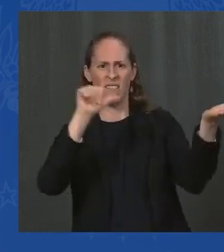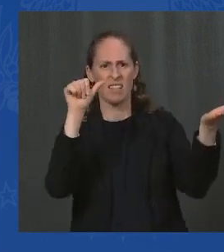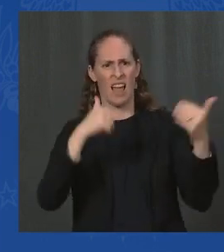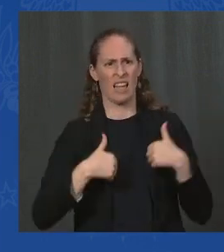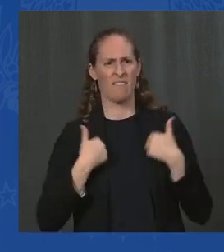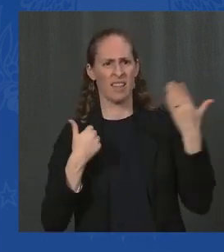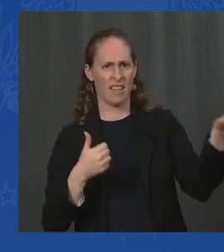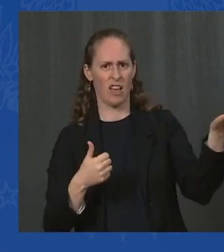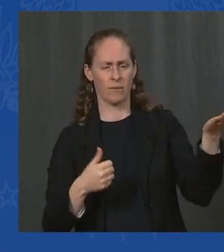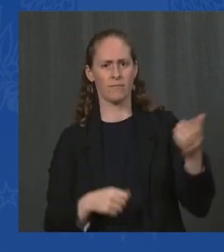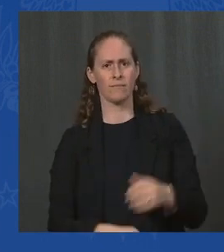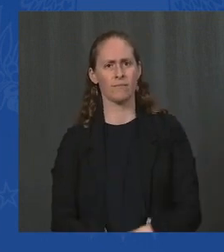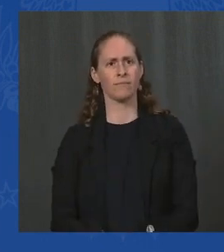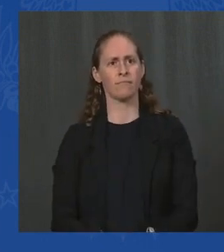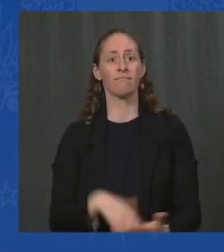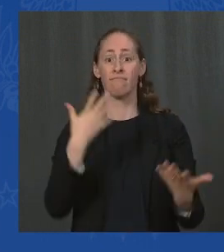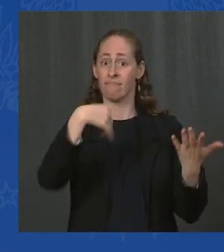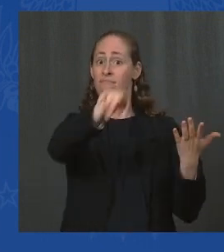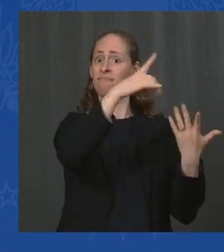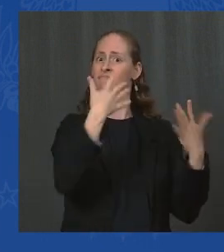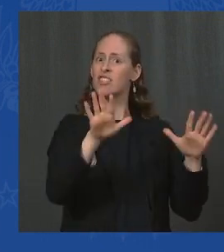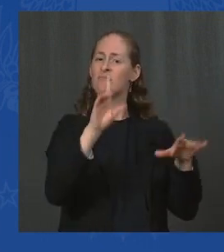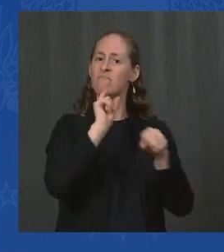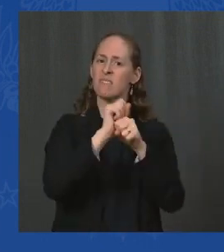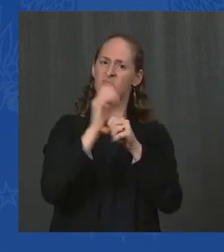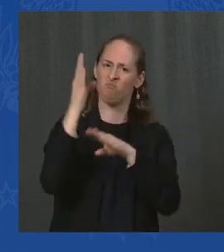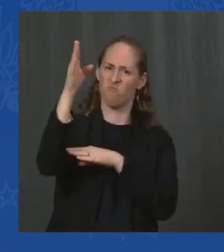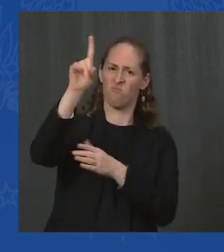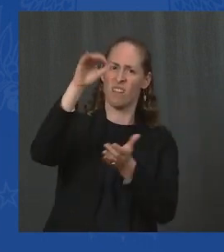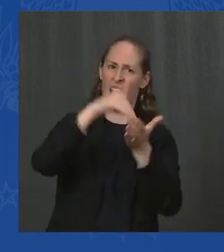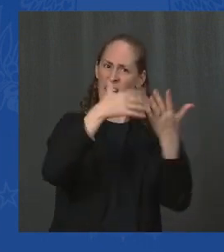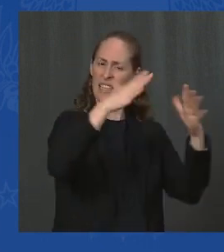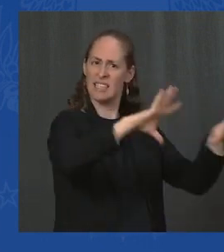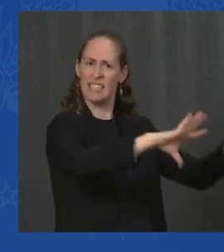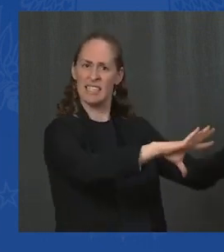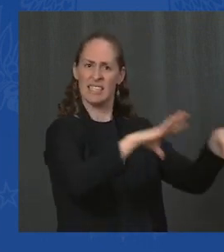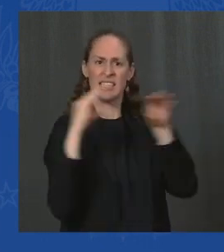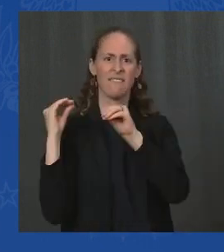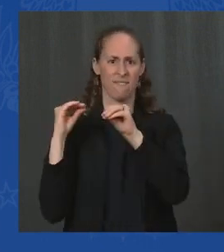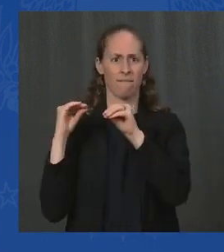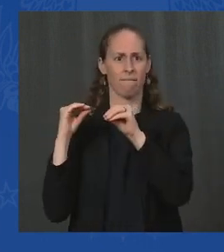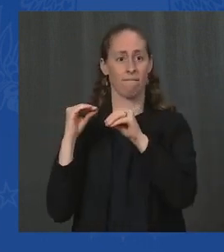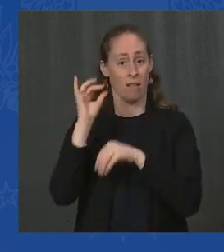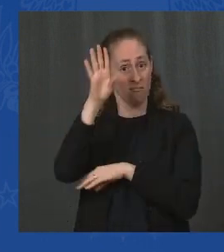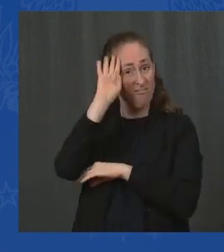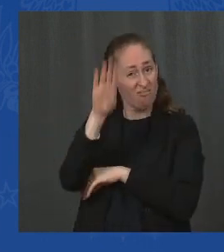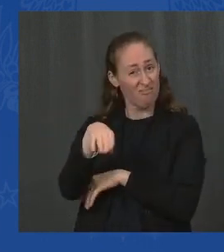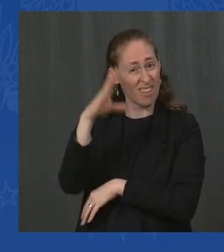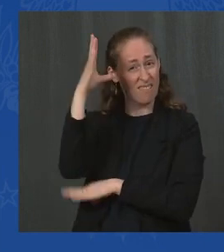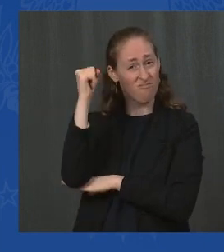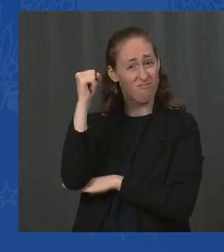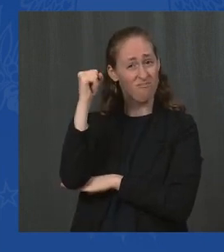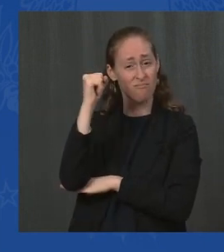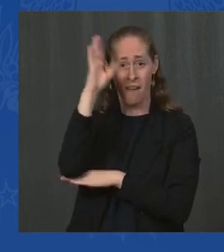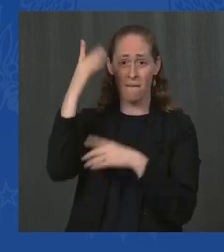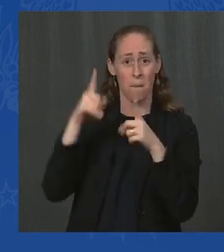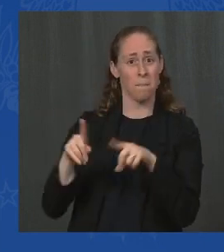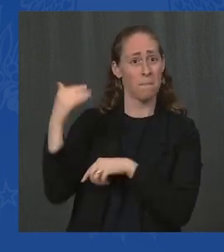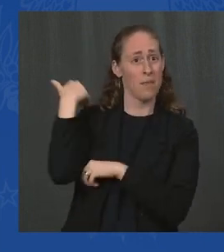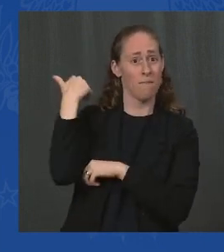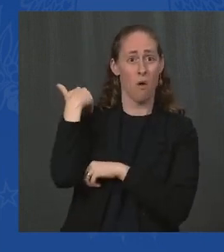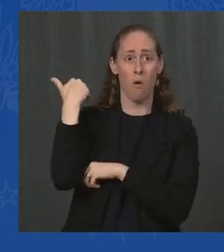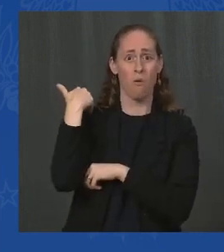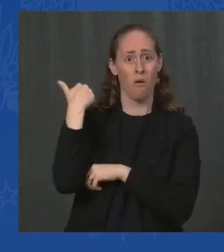them. No country in history has done more to airlift out the residents of another country than we have